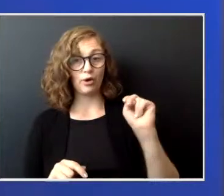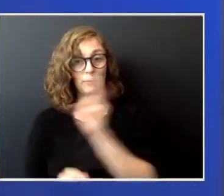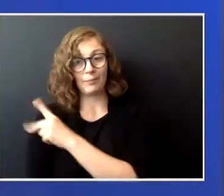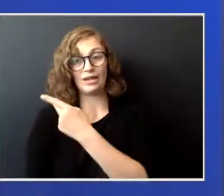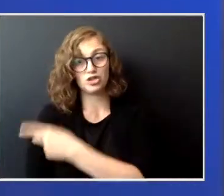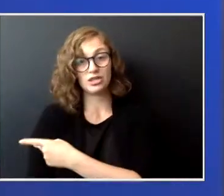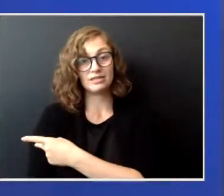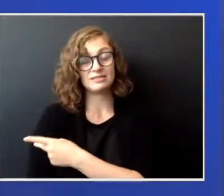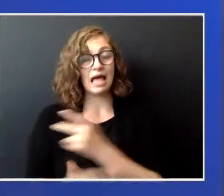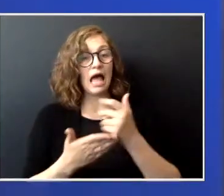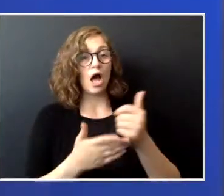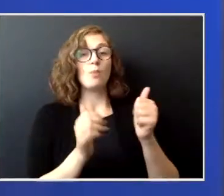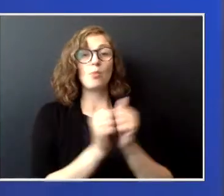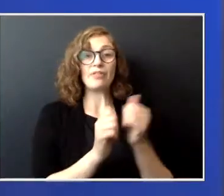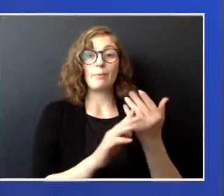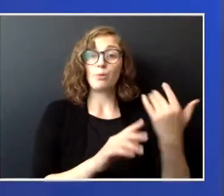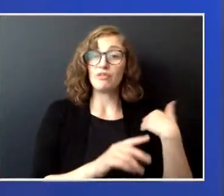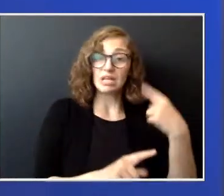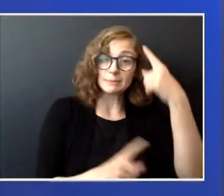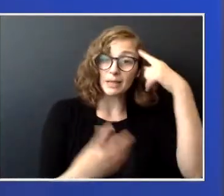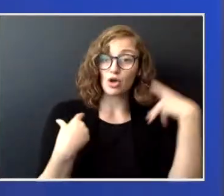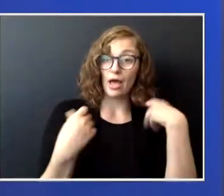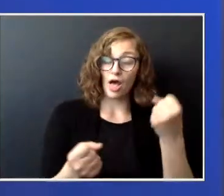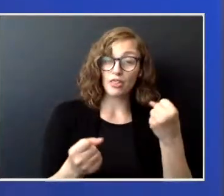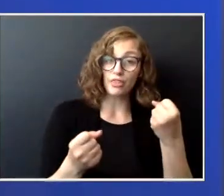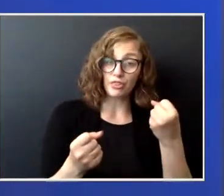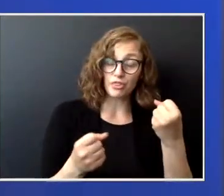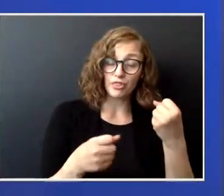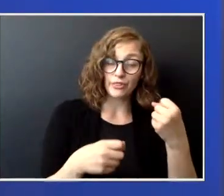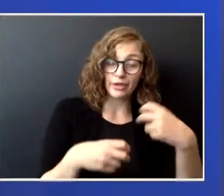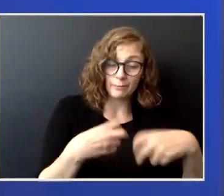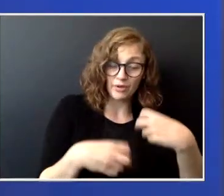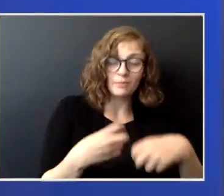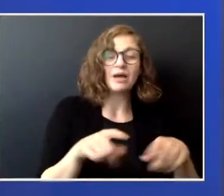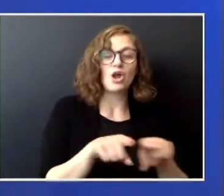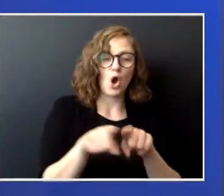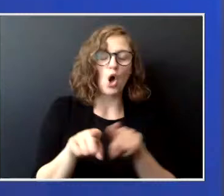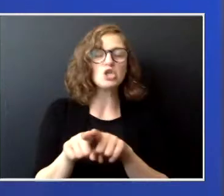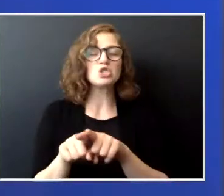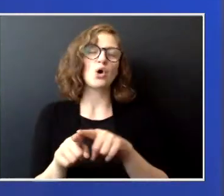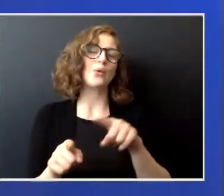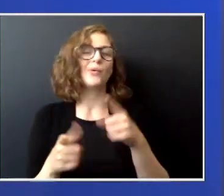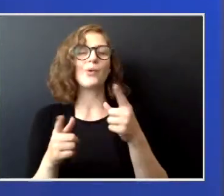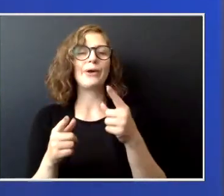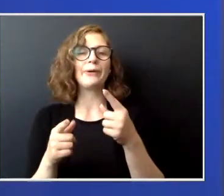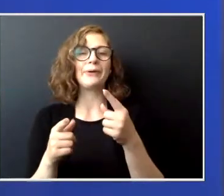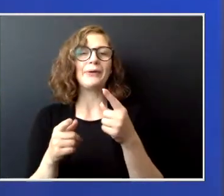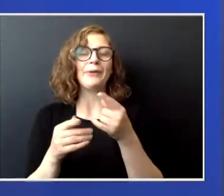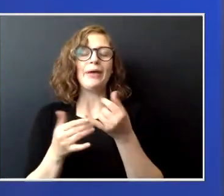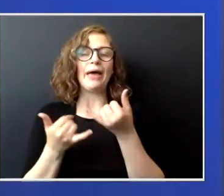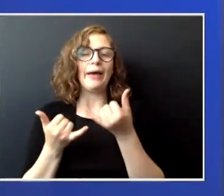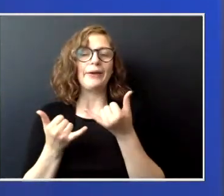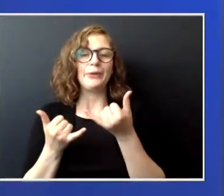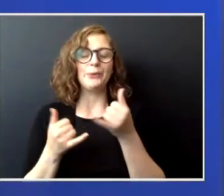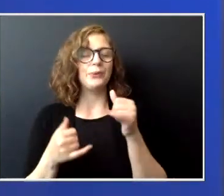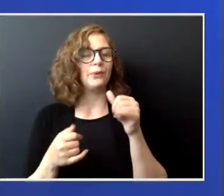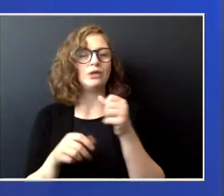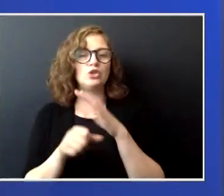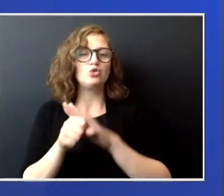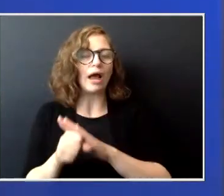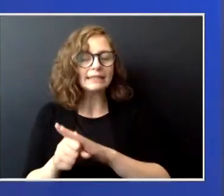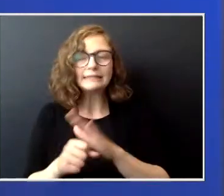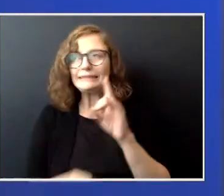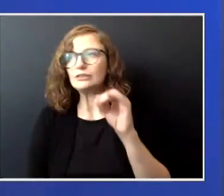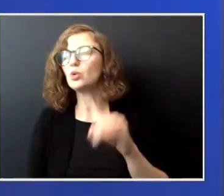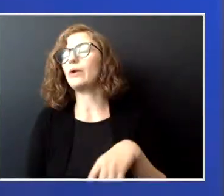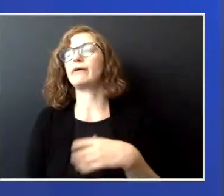but it's very common in these large burns to see acute stress disorders, start developing PTSD symptoms, and they're just